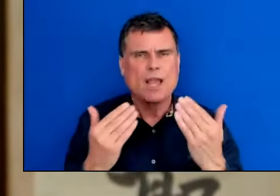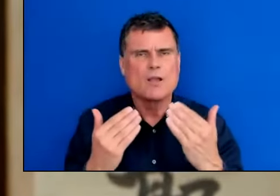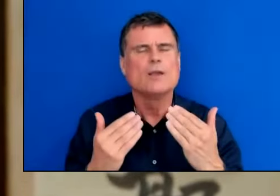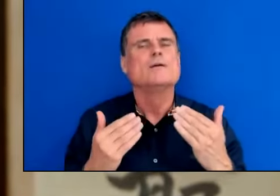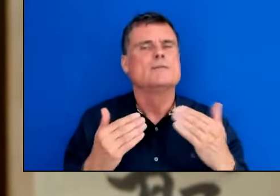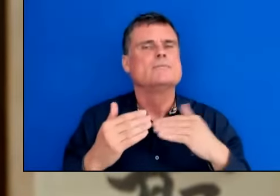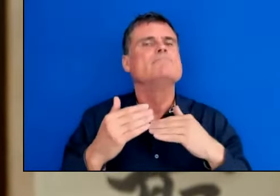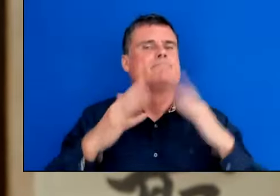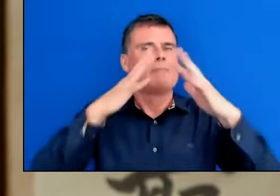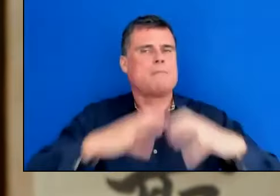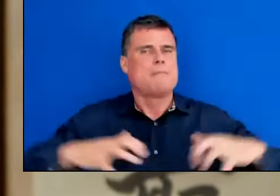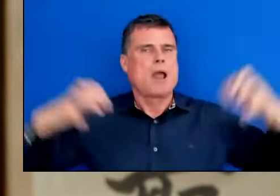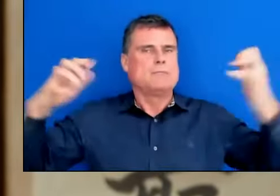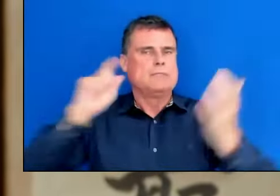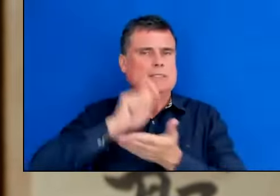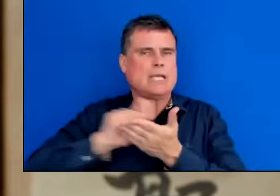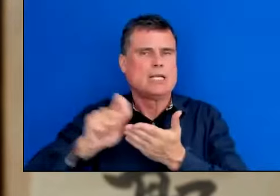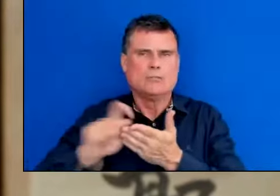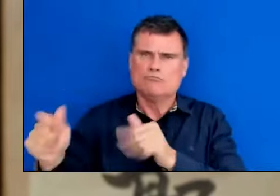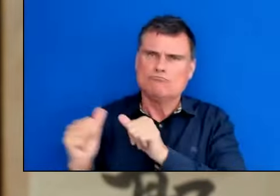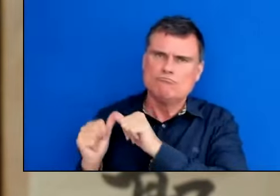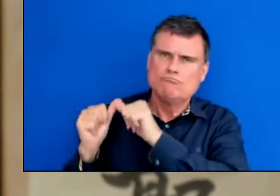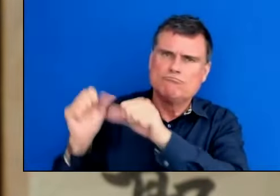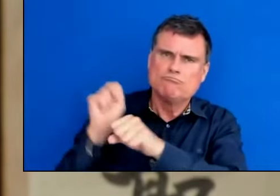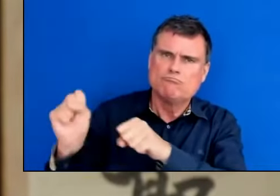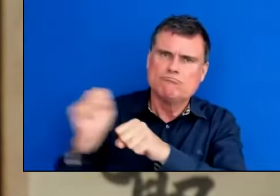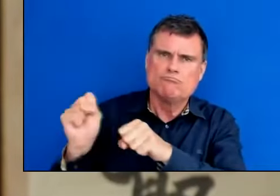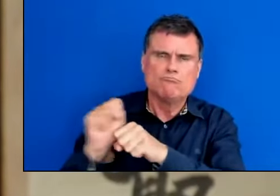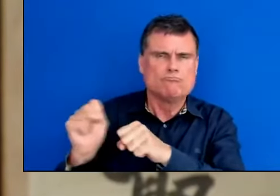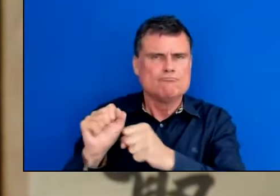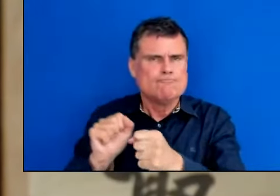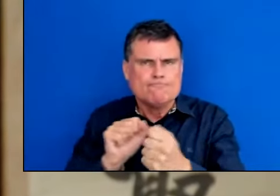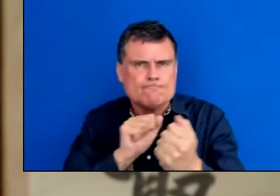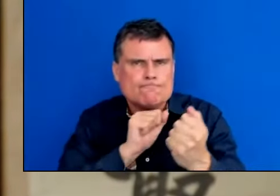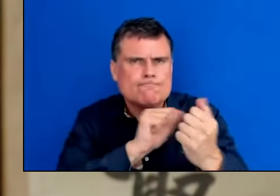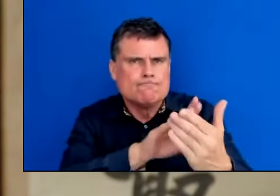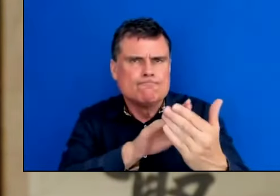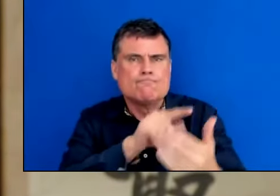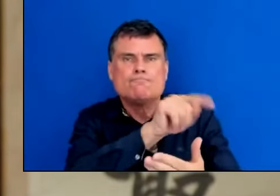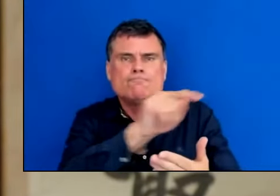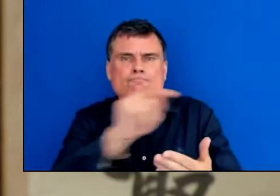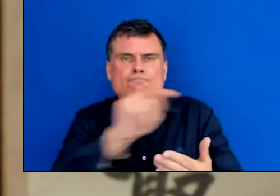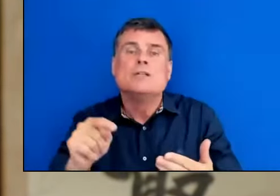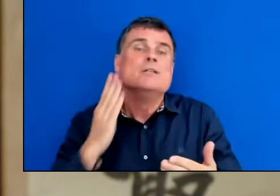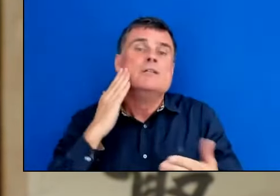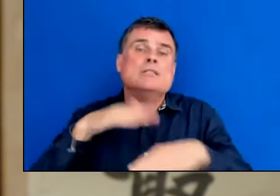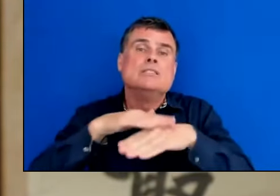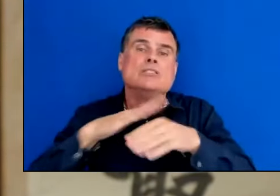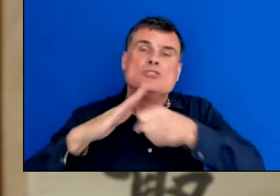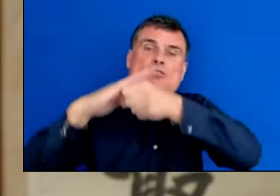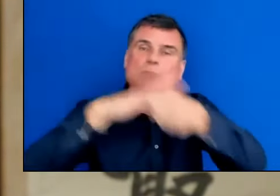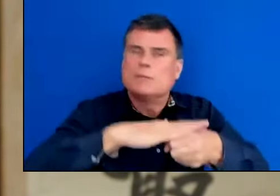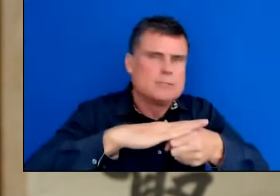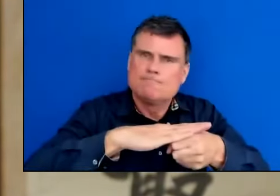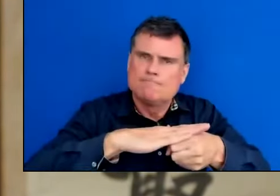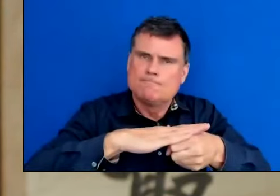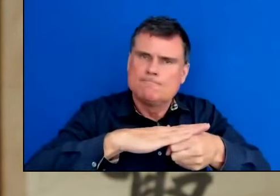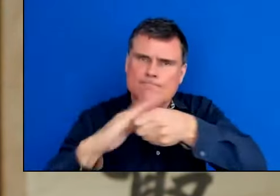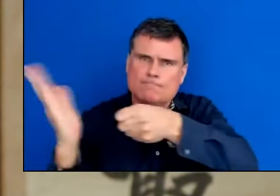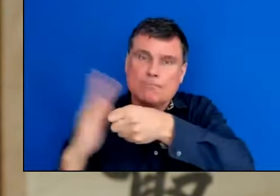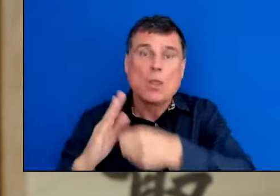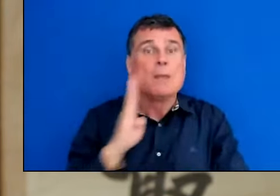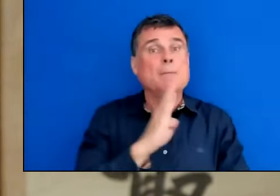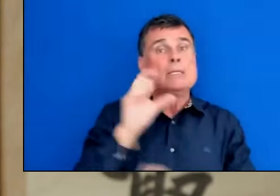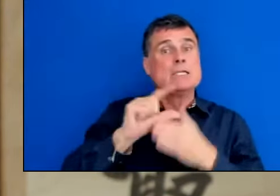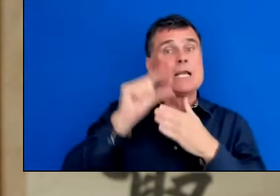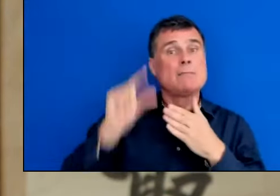Thank you, Parliamentary Secretary, for your continued work to address discrimination and racism in this province. The BC